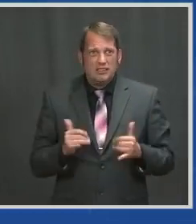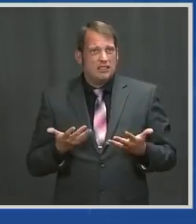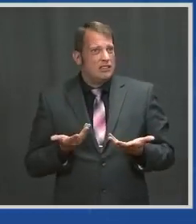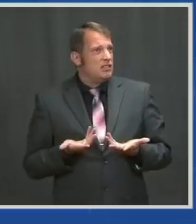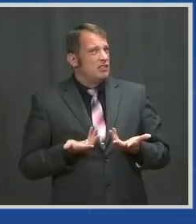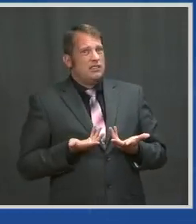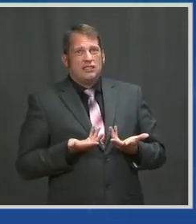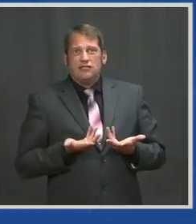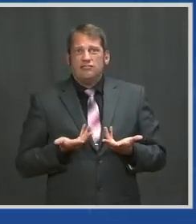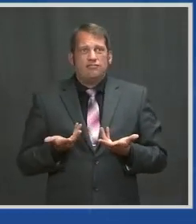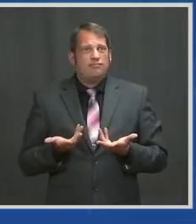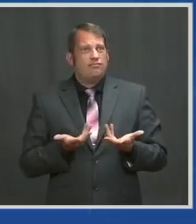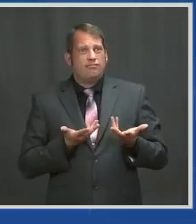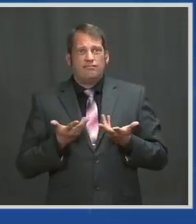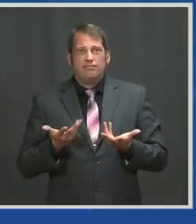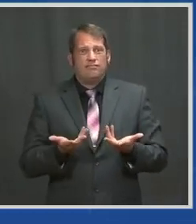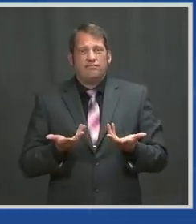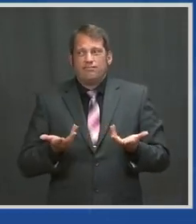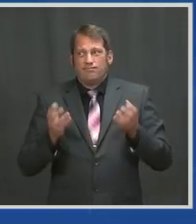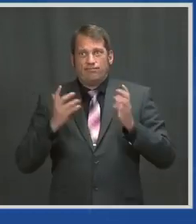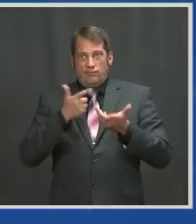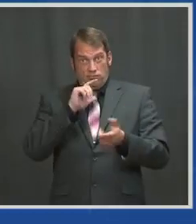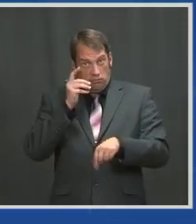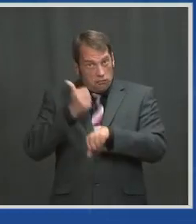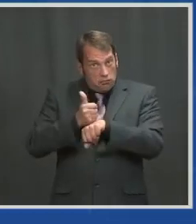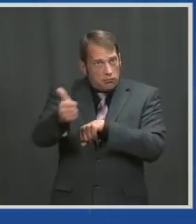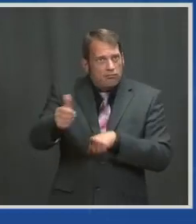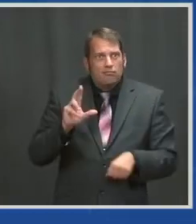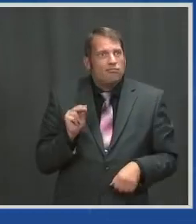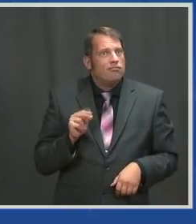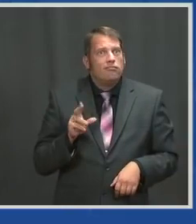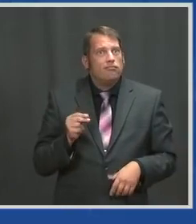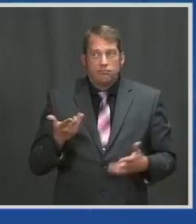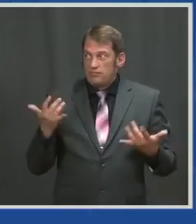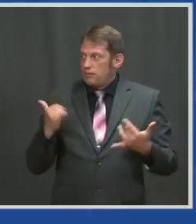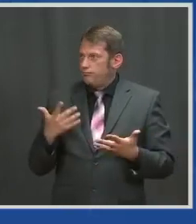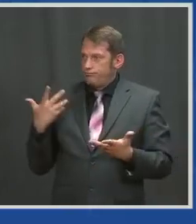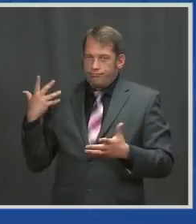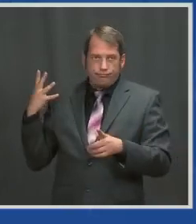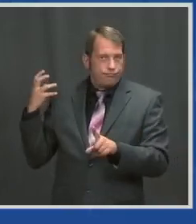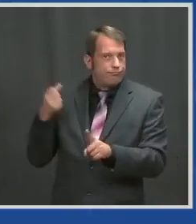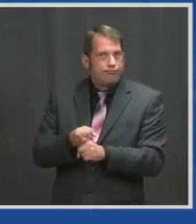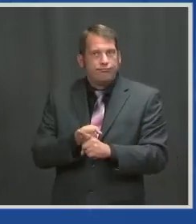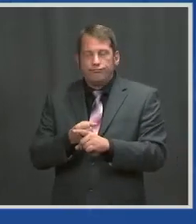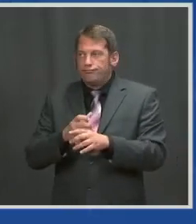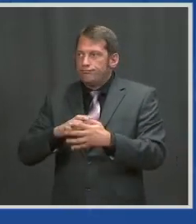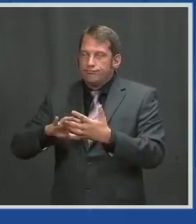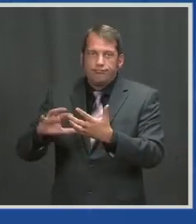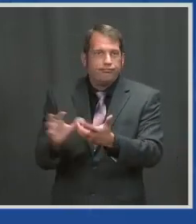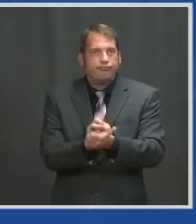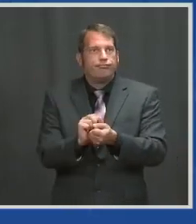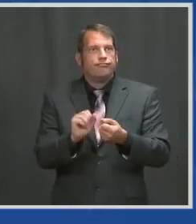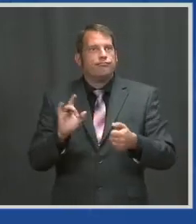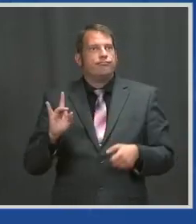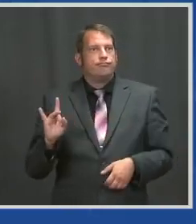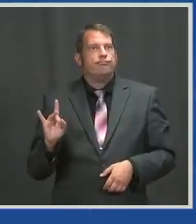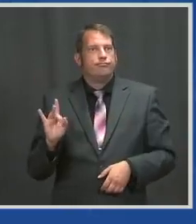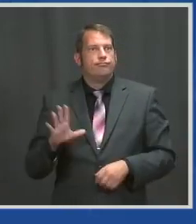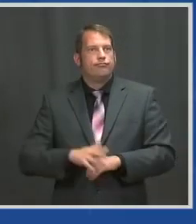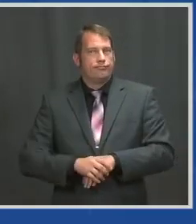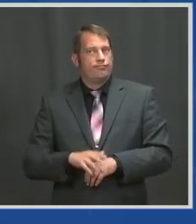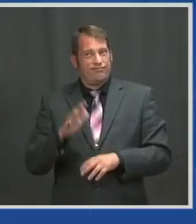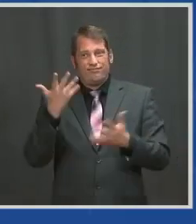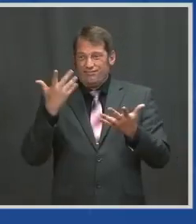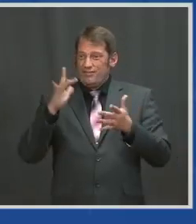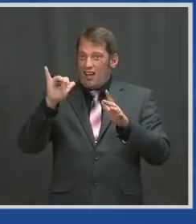on their back this past year. The virus stole their jobs. And I'm determined to give them a fighting chance. That's why I've